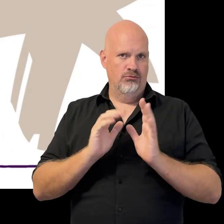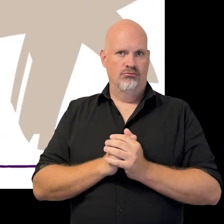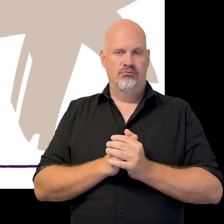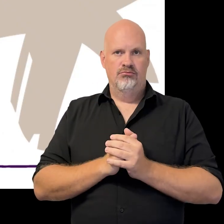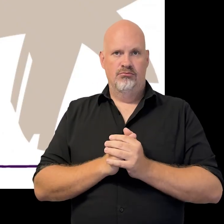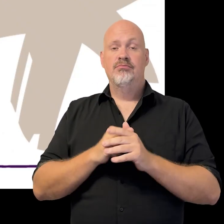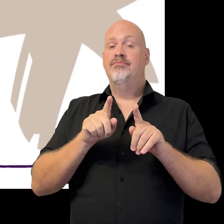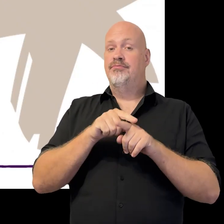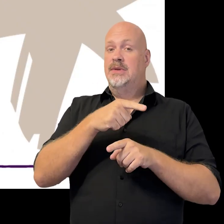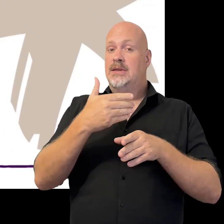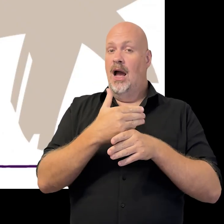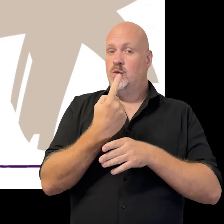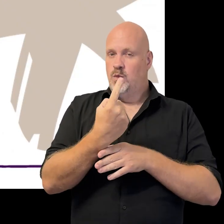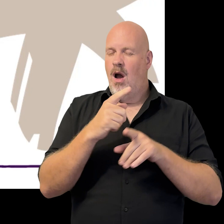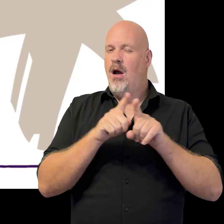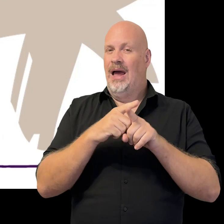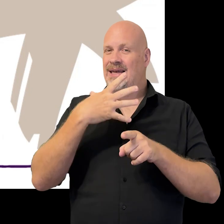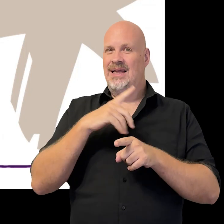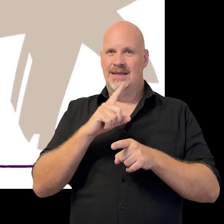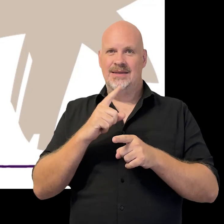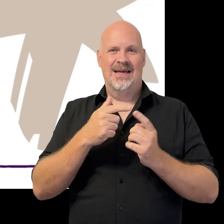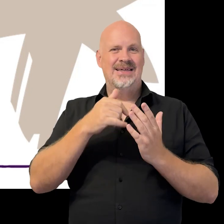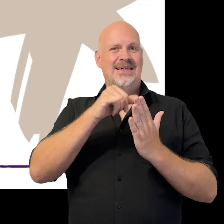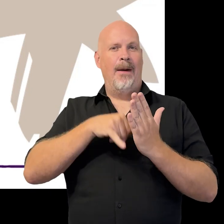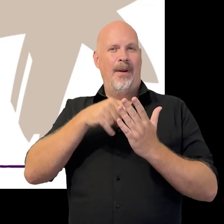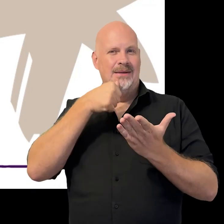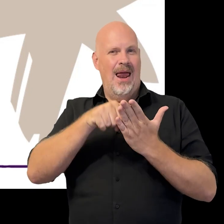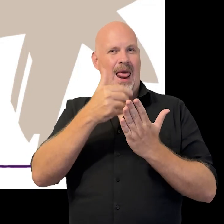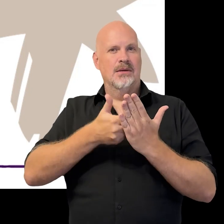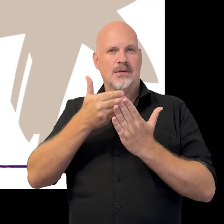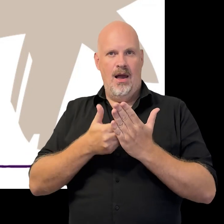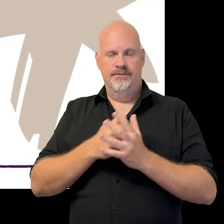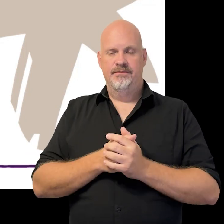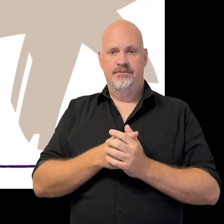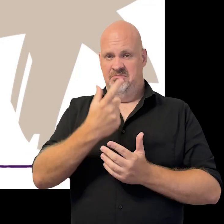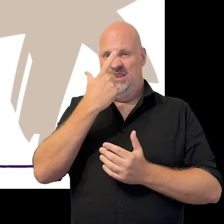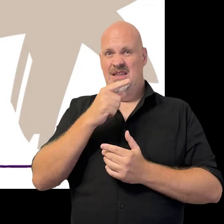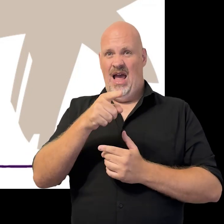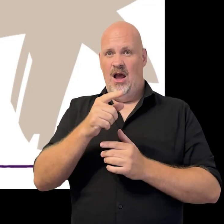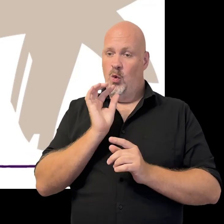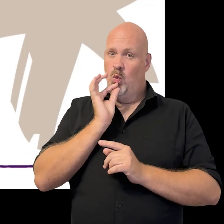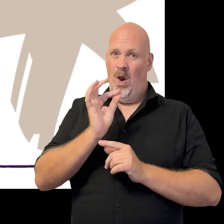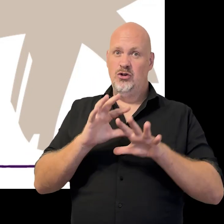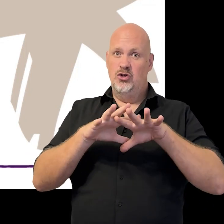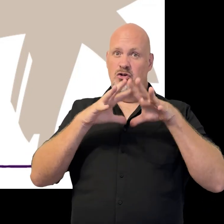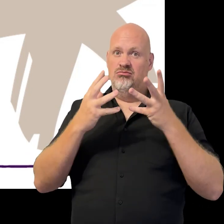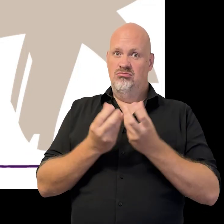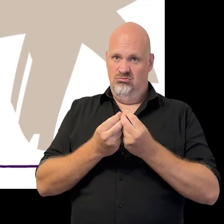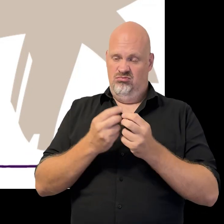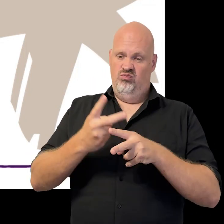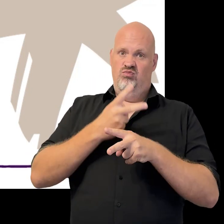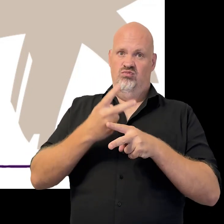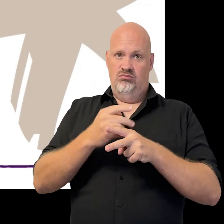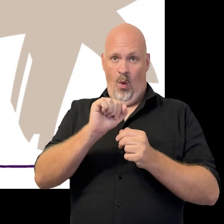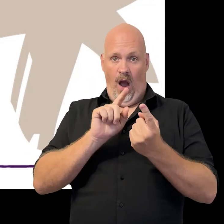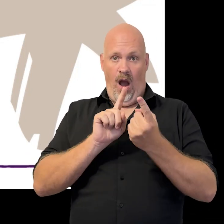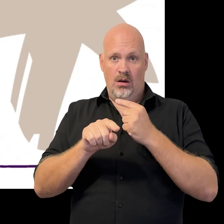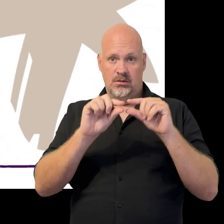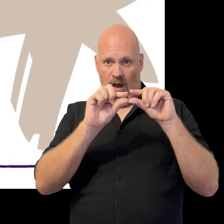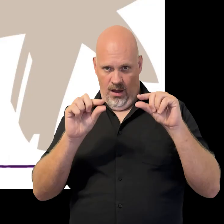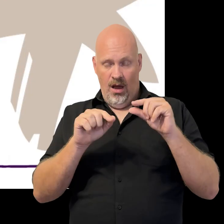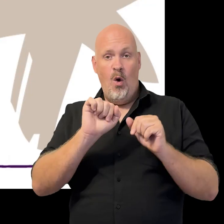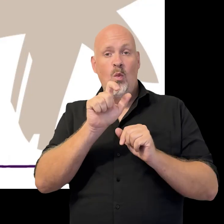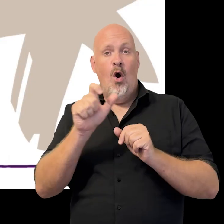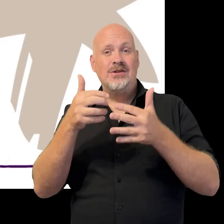our decisions and our solutions are based on what are reliable facts, and the consideration is being given to the